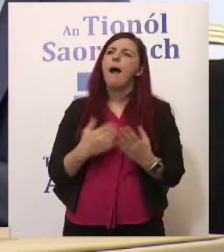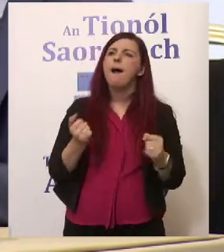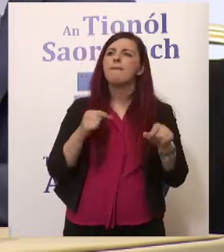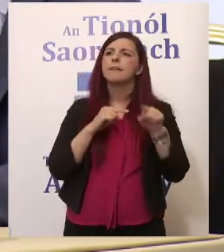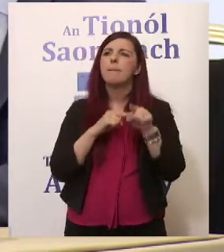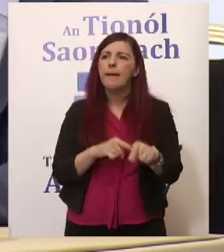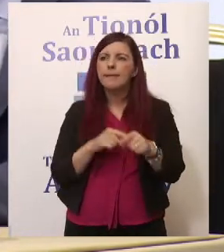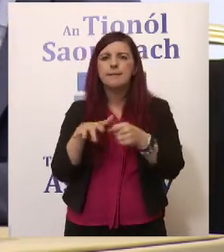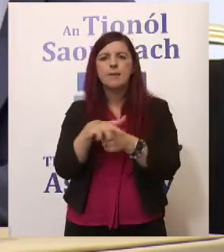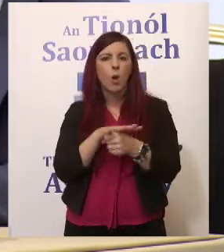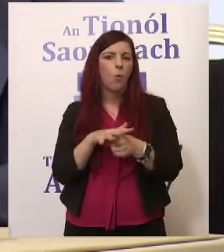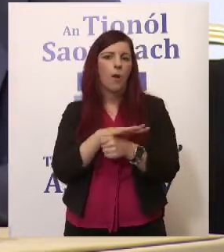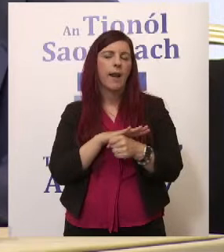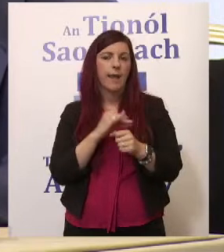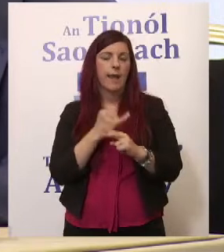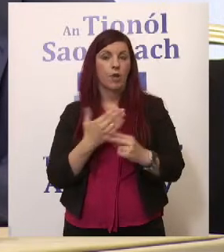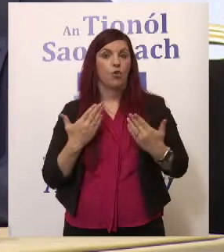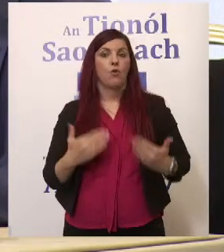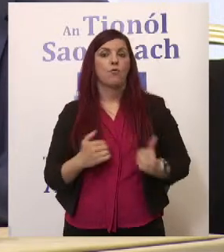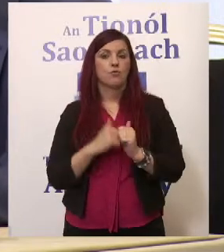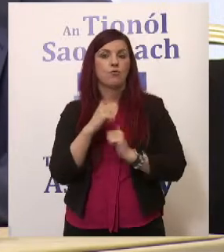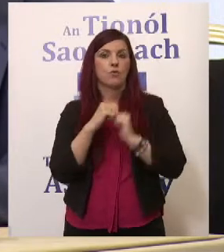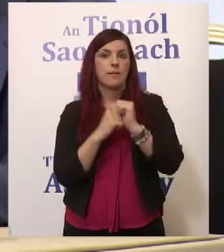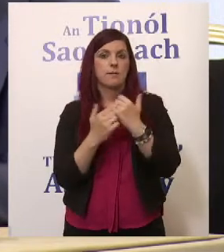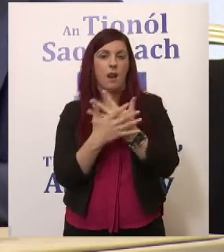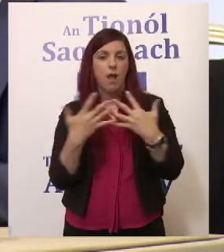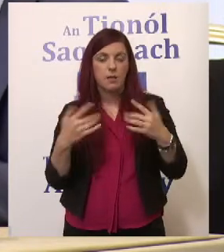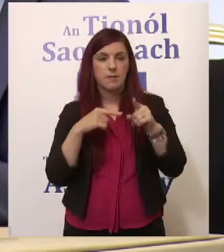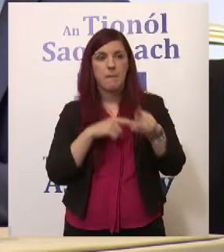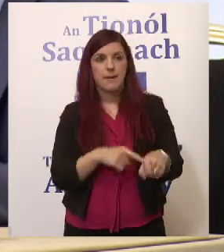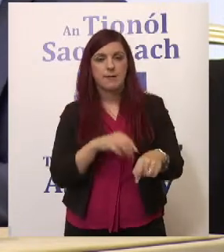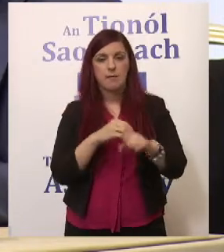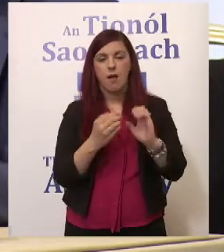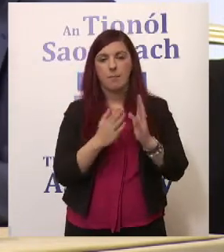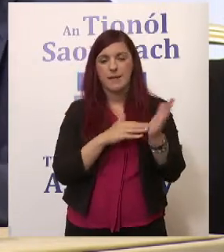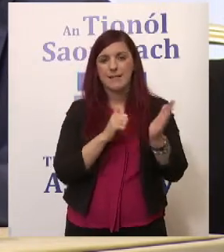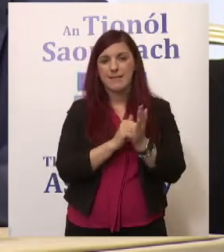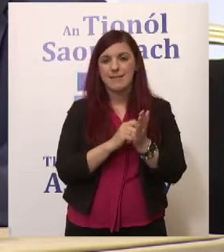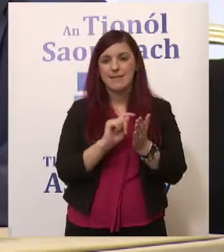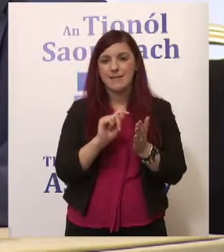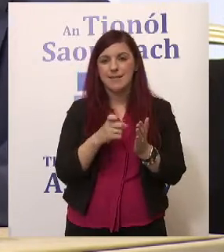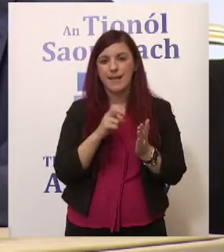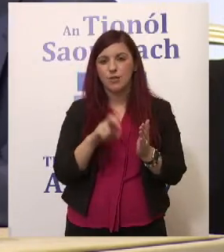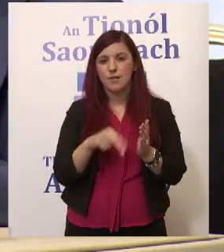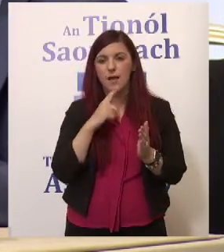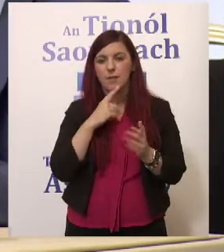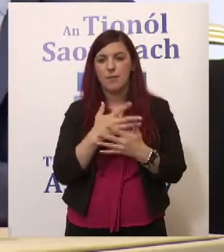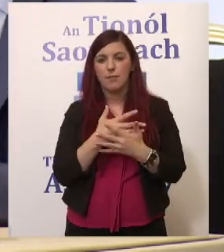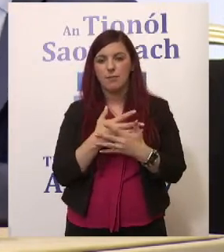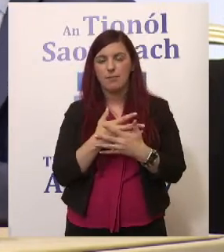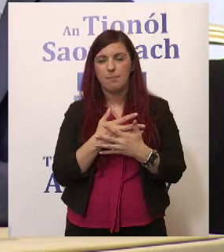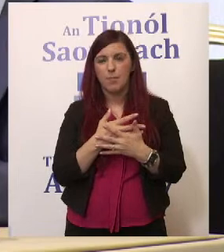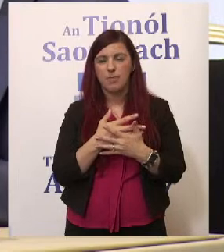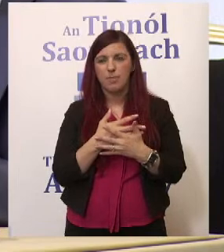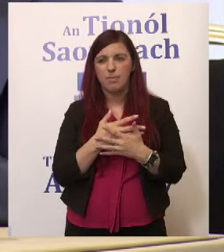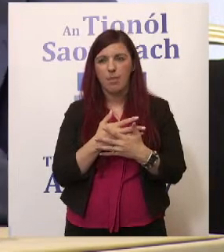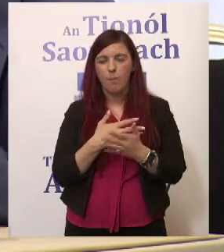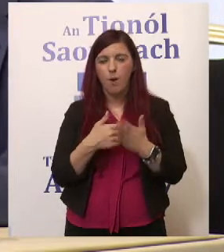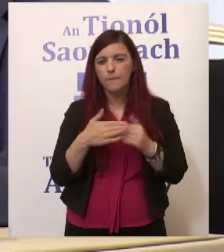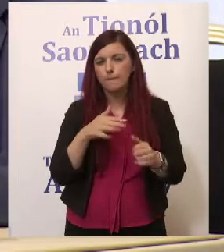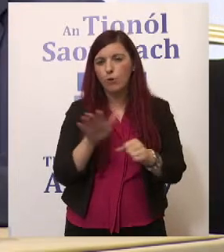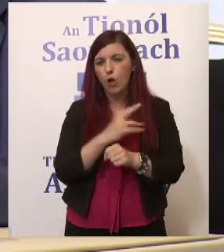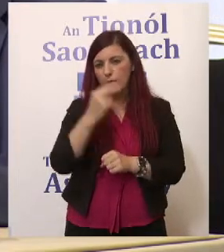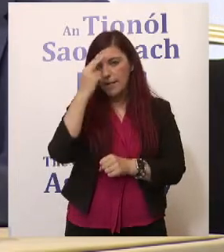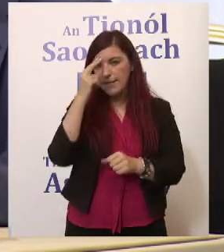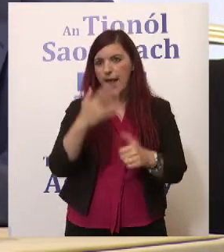at local level in the current structure on business taxation. And the real nettle to be grasped is actually how much are